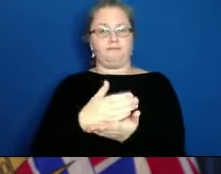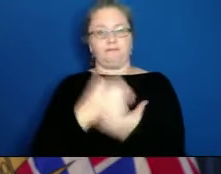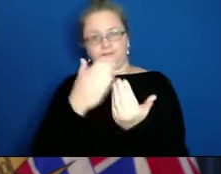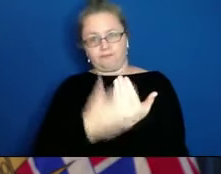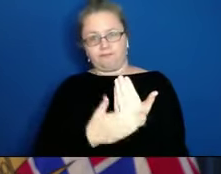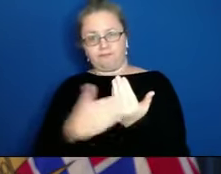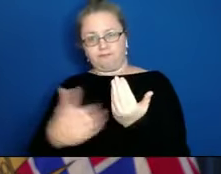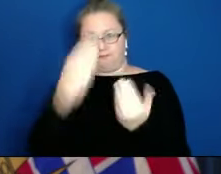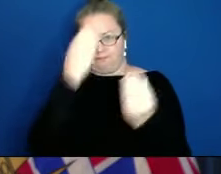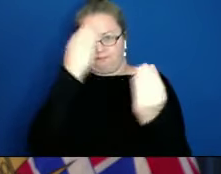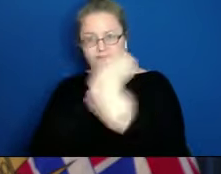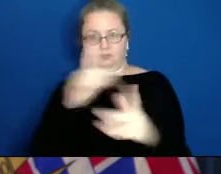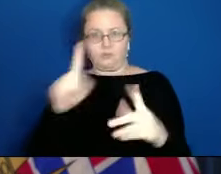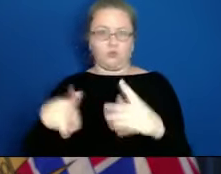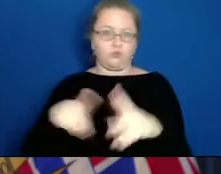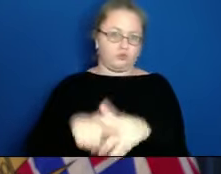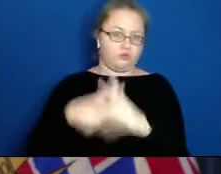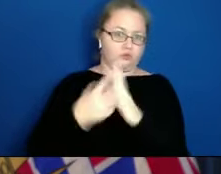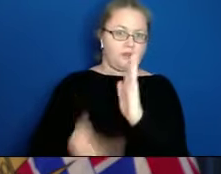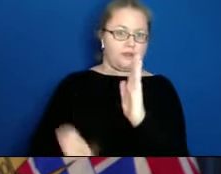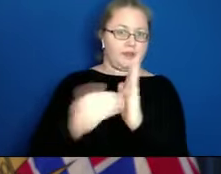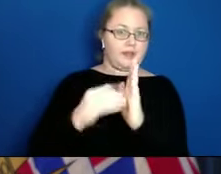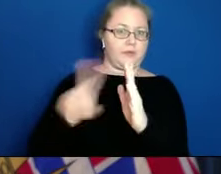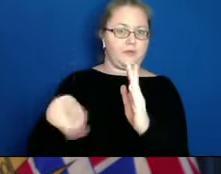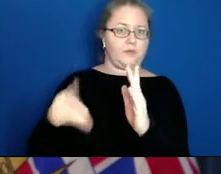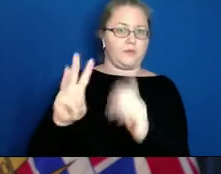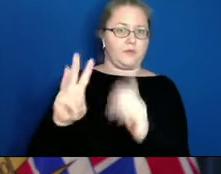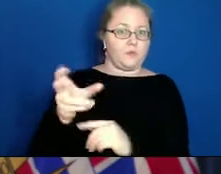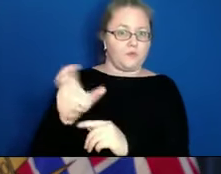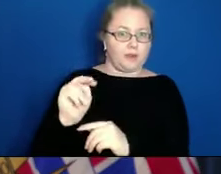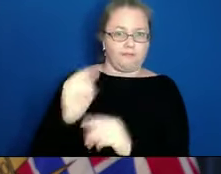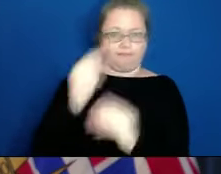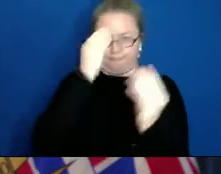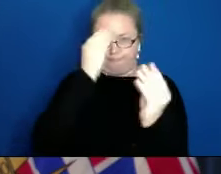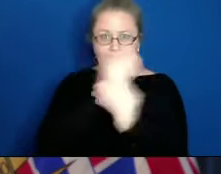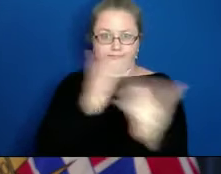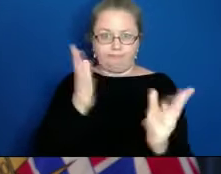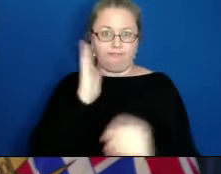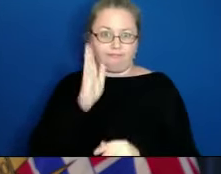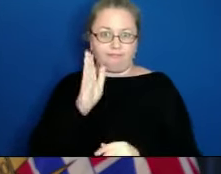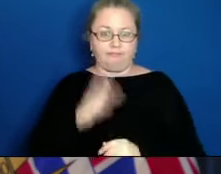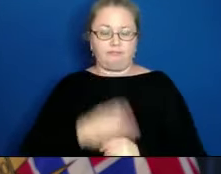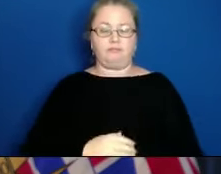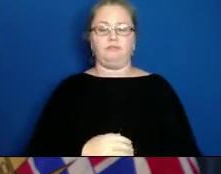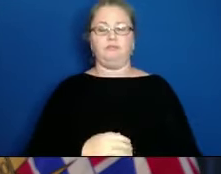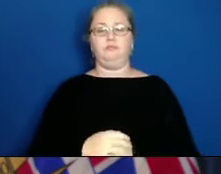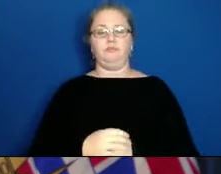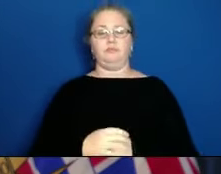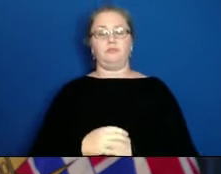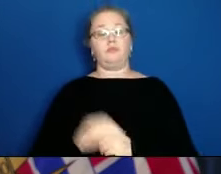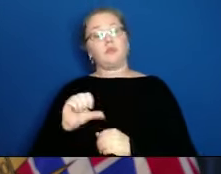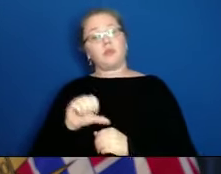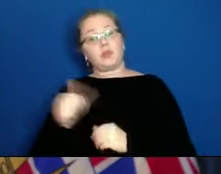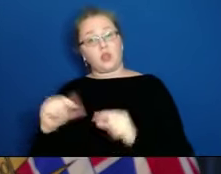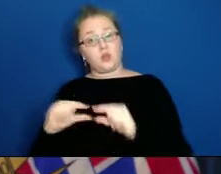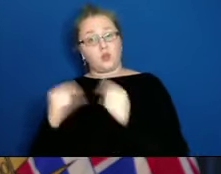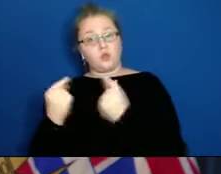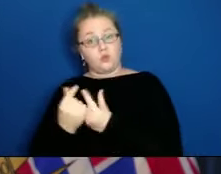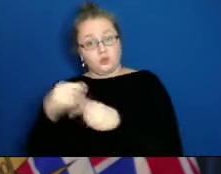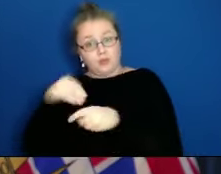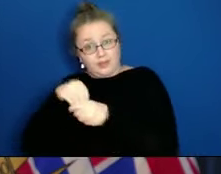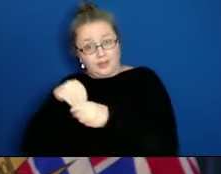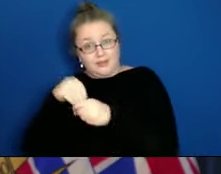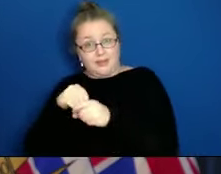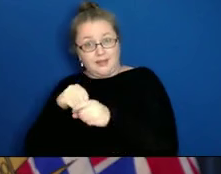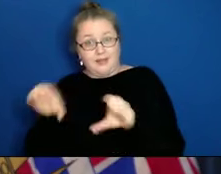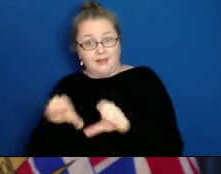further notice. All other group fitness activities indoors can continue to operate,